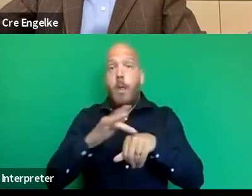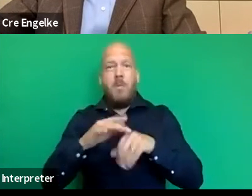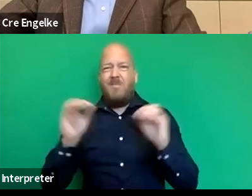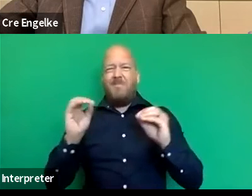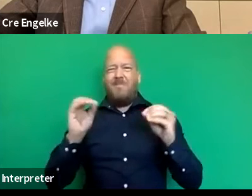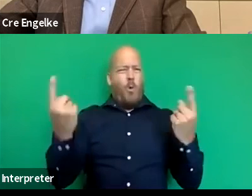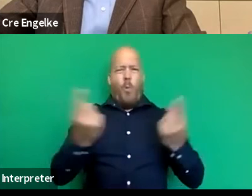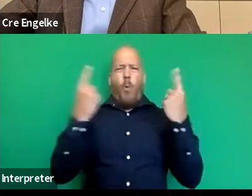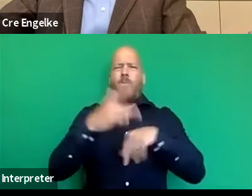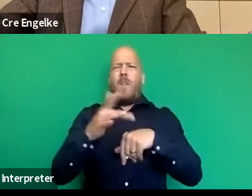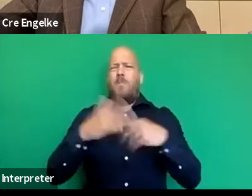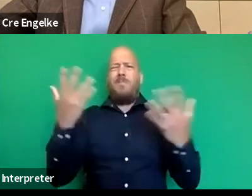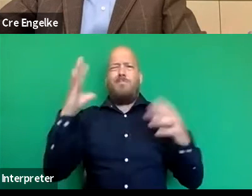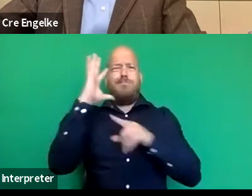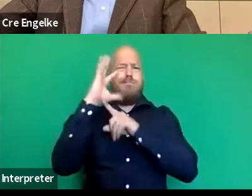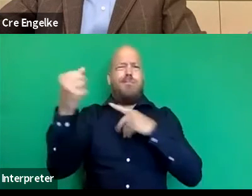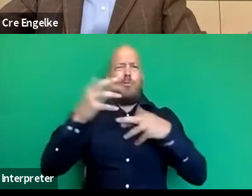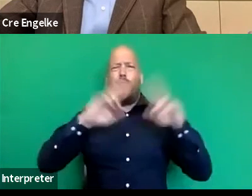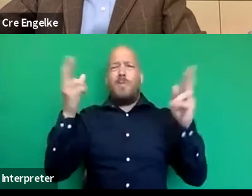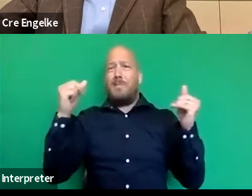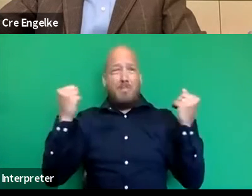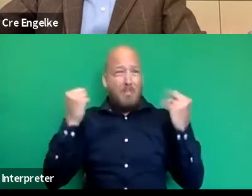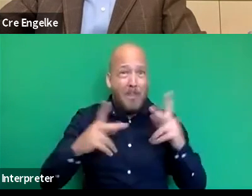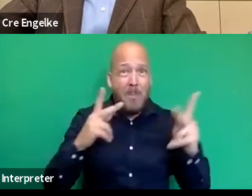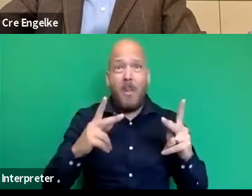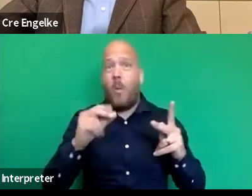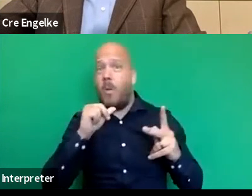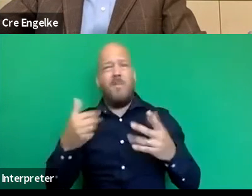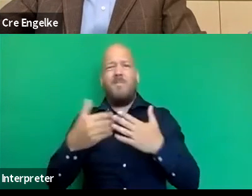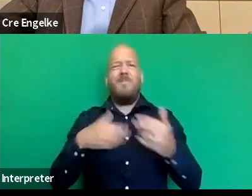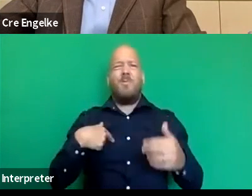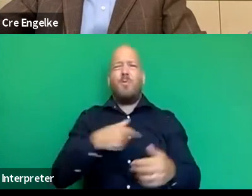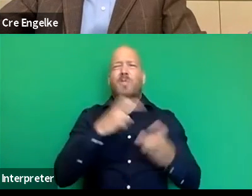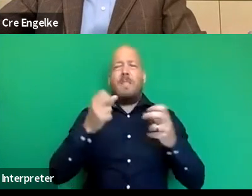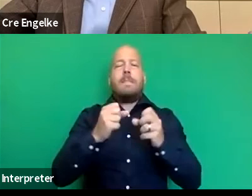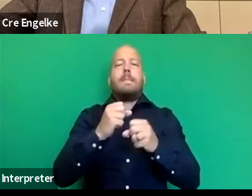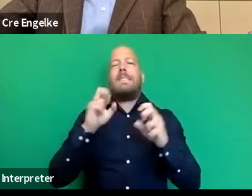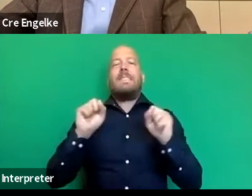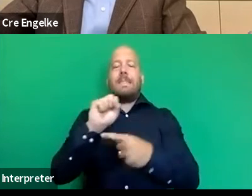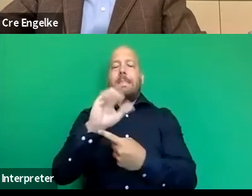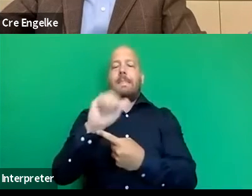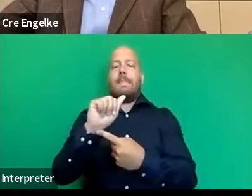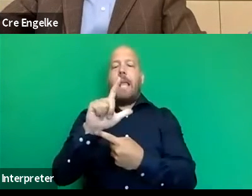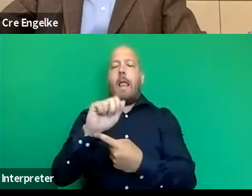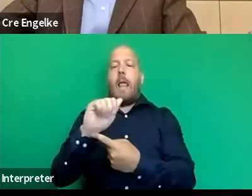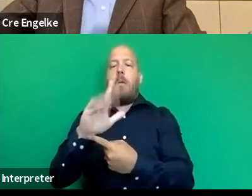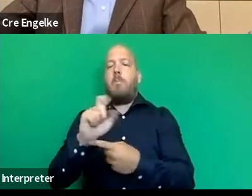less infinitely scalable. And likewise on long calls where the FCC regulations permit switching